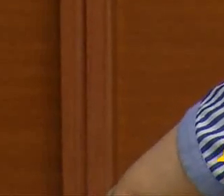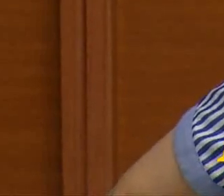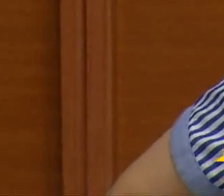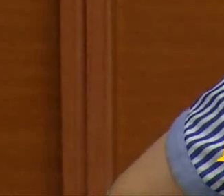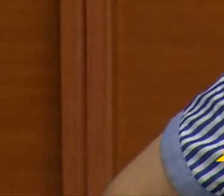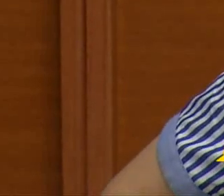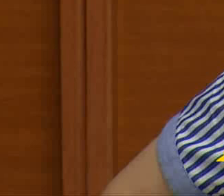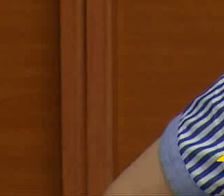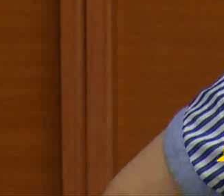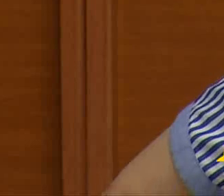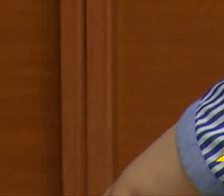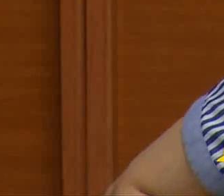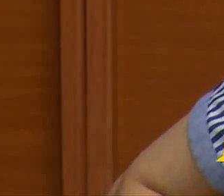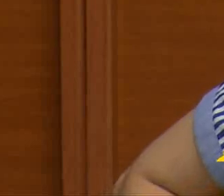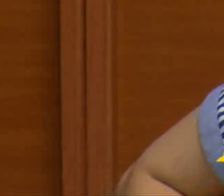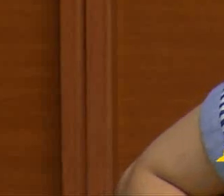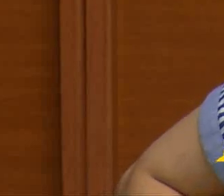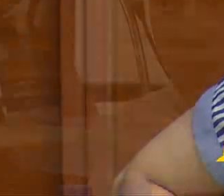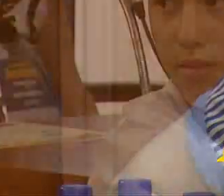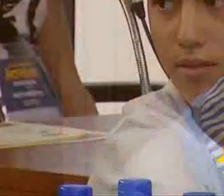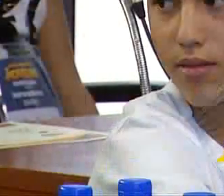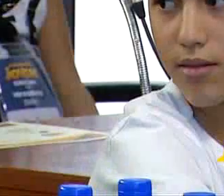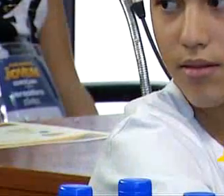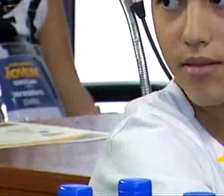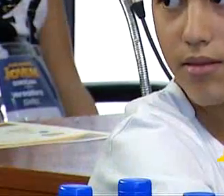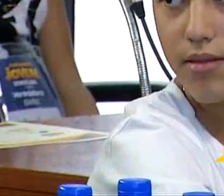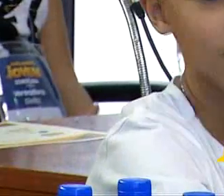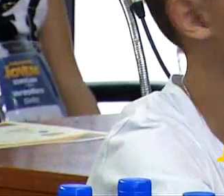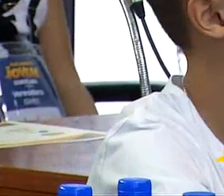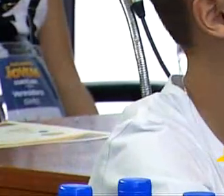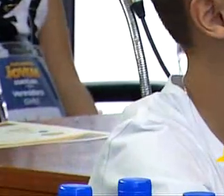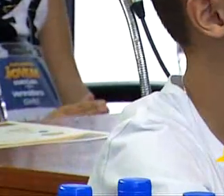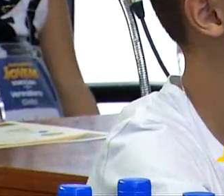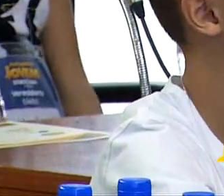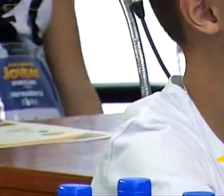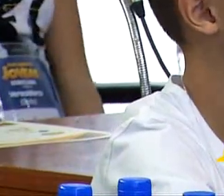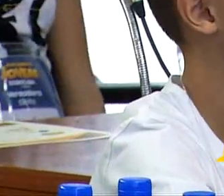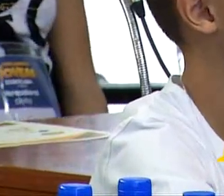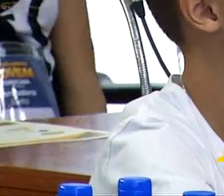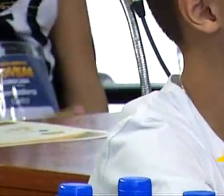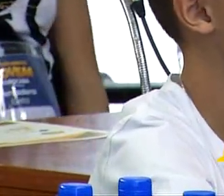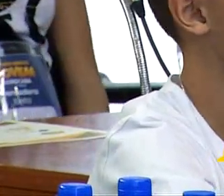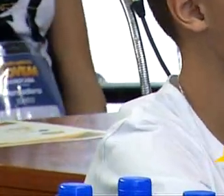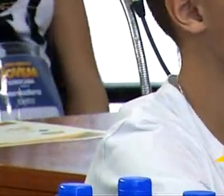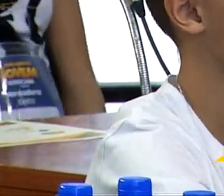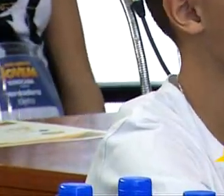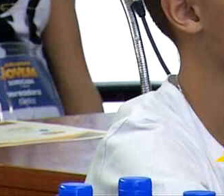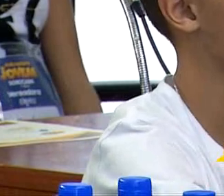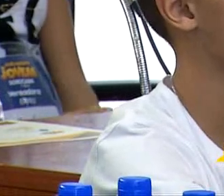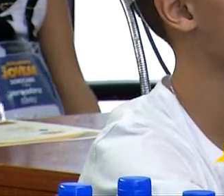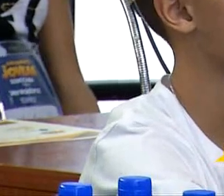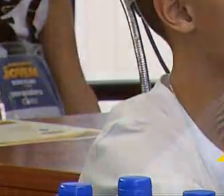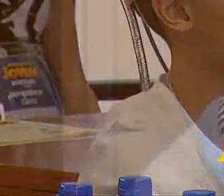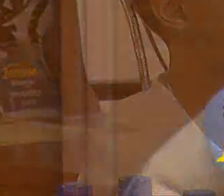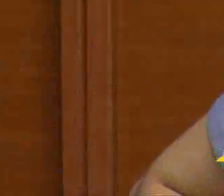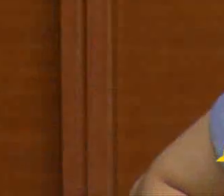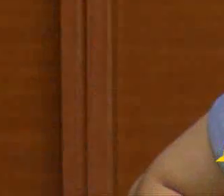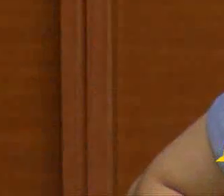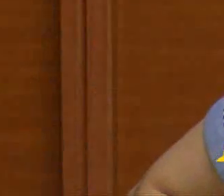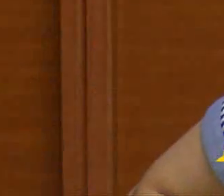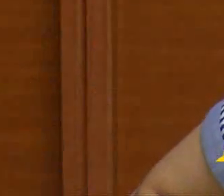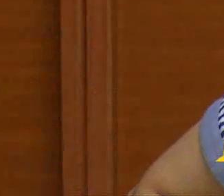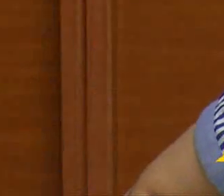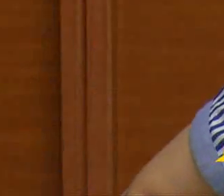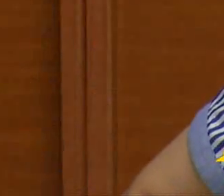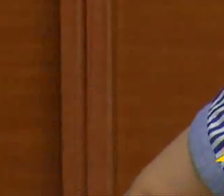found my baby that night. I lifted her head to look at me and said,